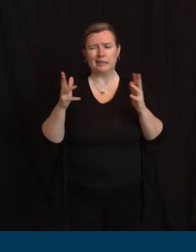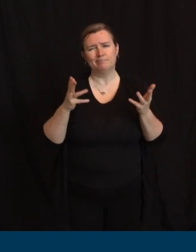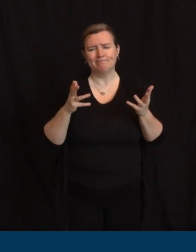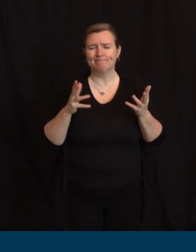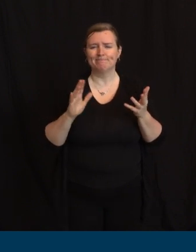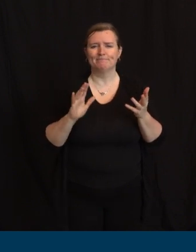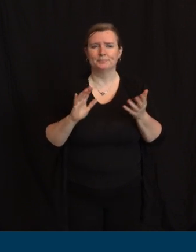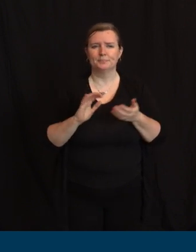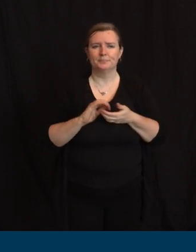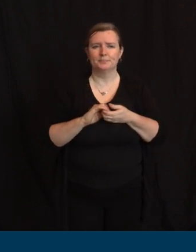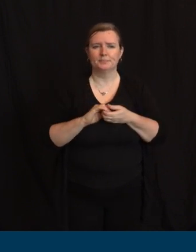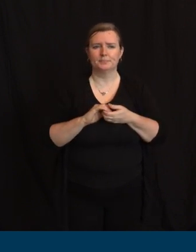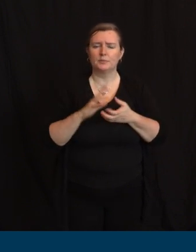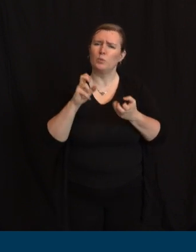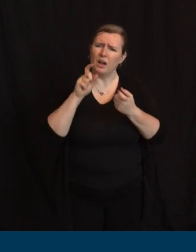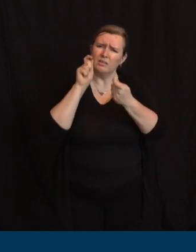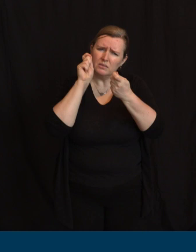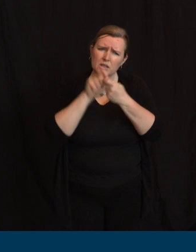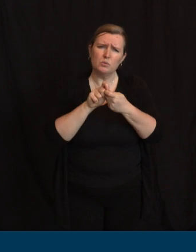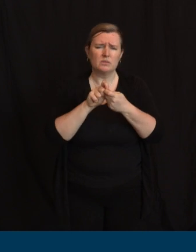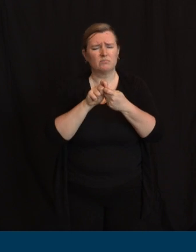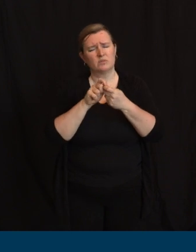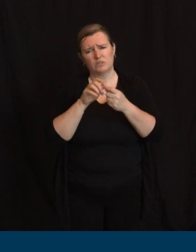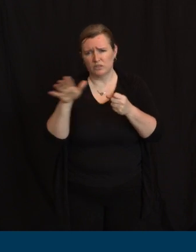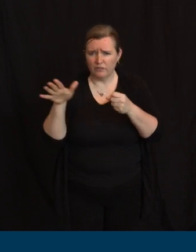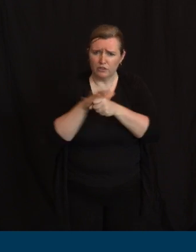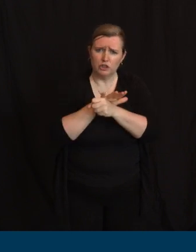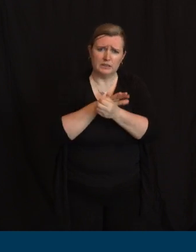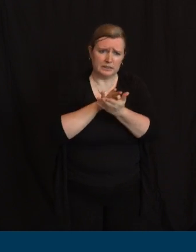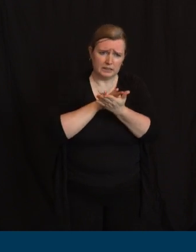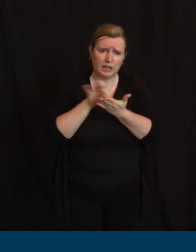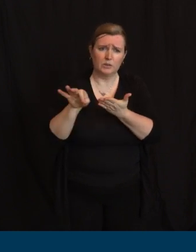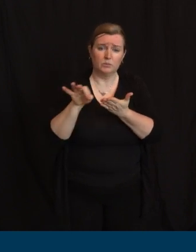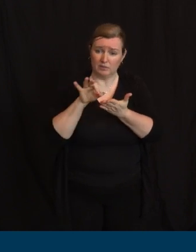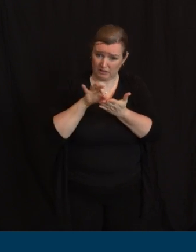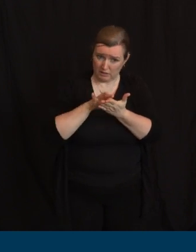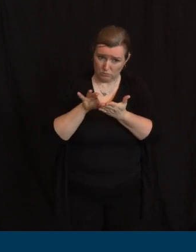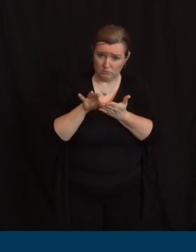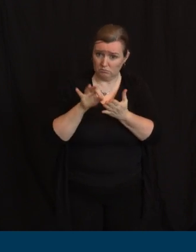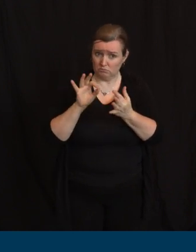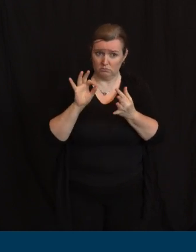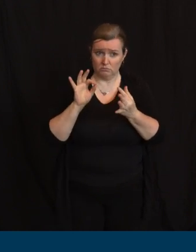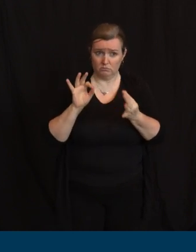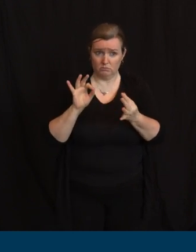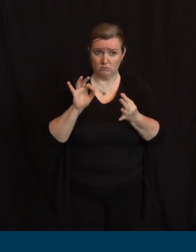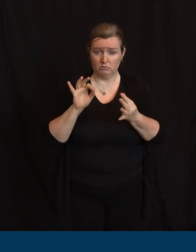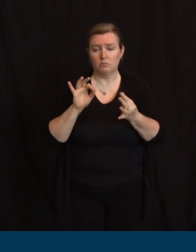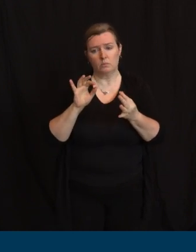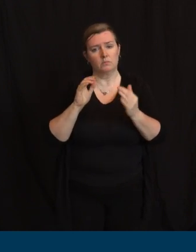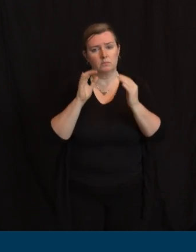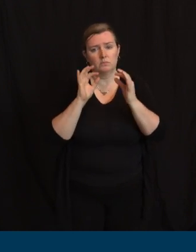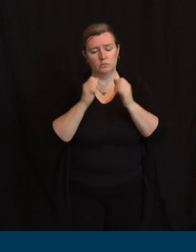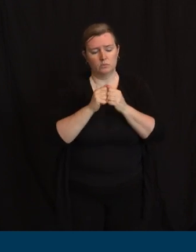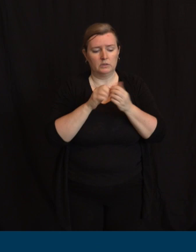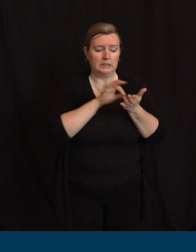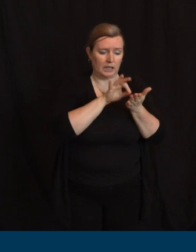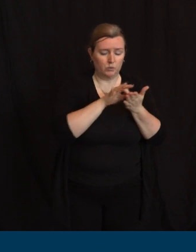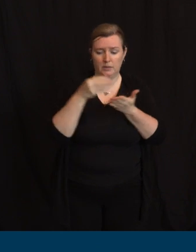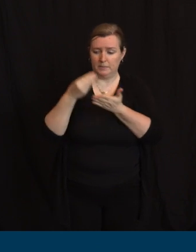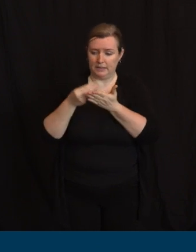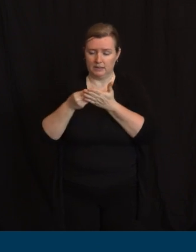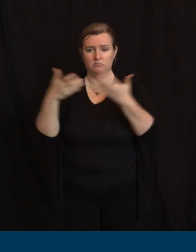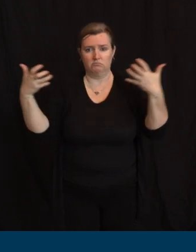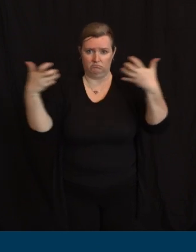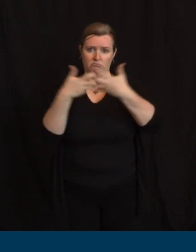share as a result of that is a major focus and major concern, period. I honestly don't have a